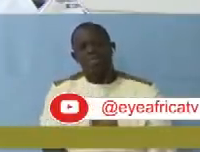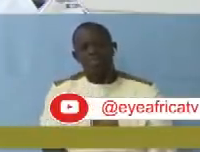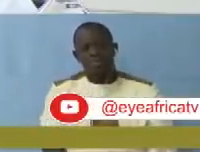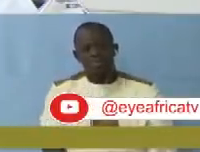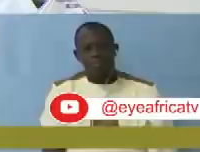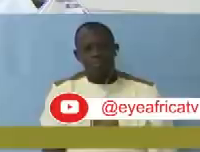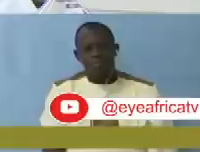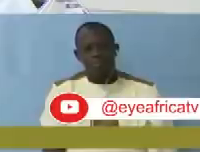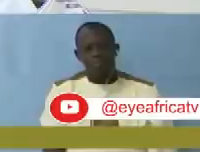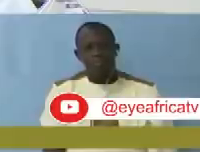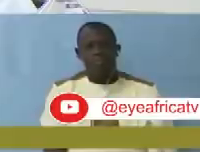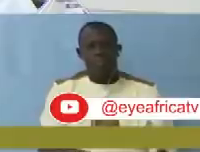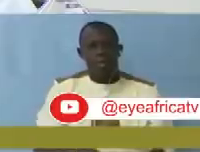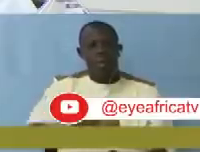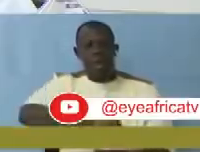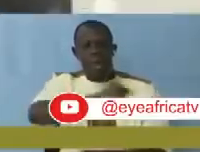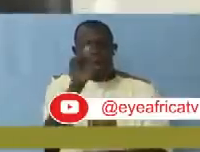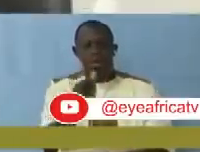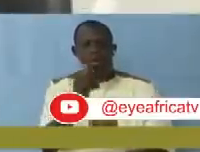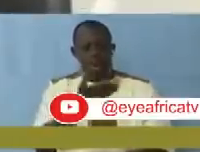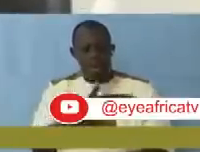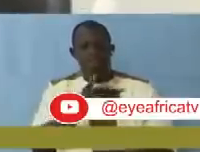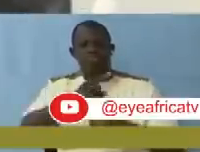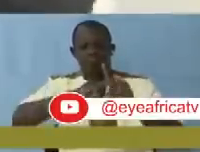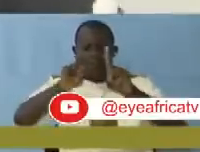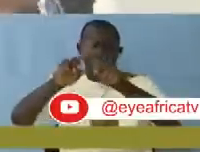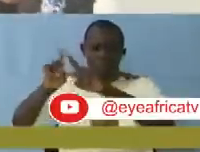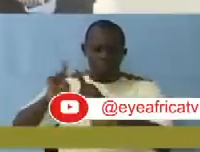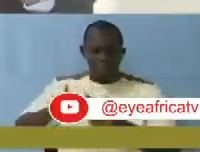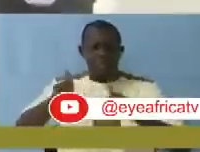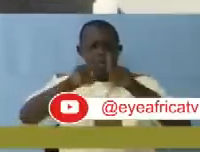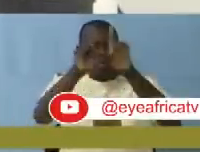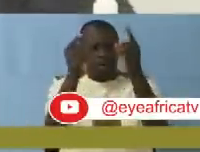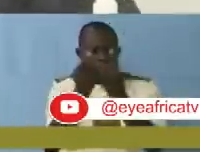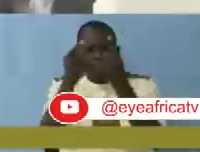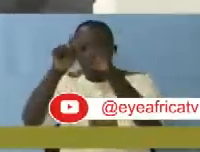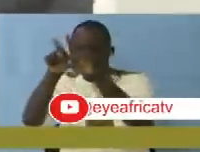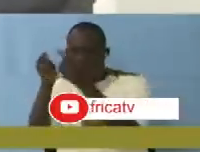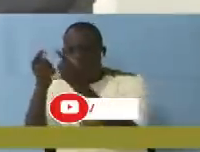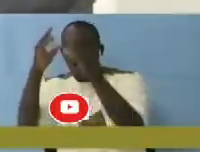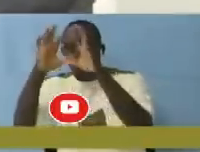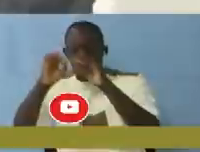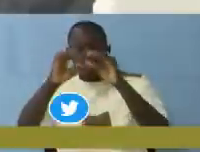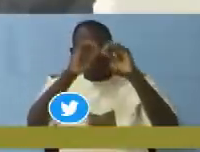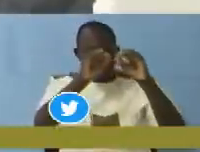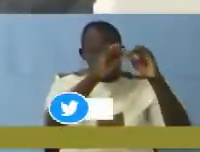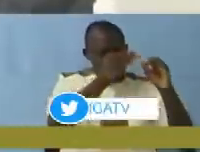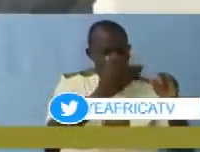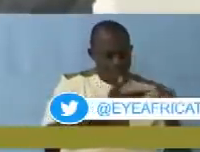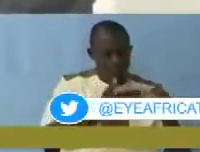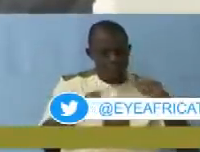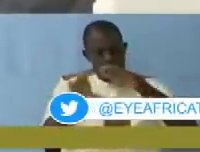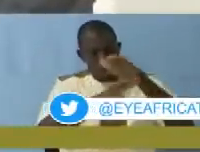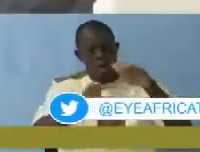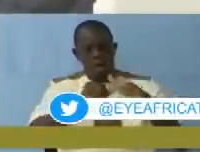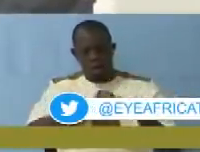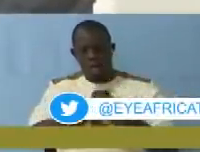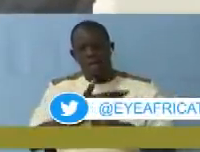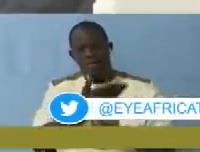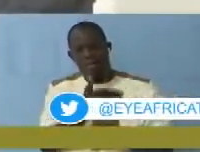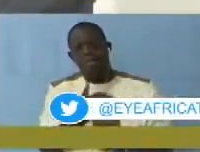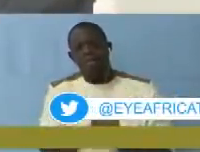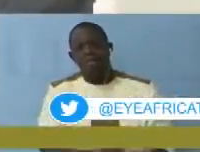Tankola. And then there are units below these departments. Bunda ndingulu fanalu bu bunda Or lukotole.